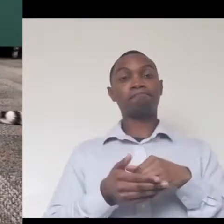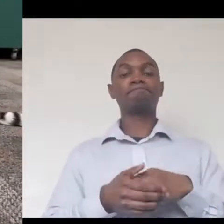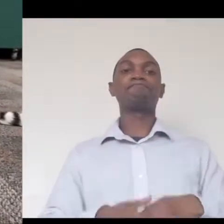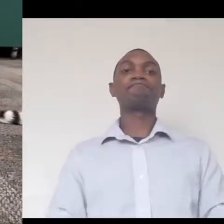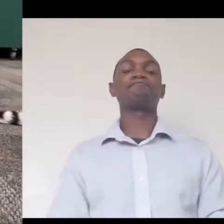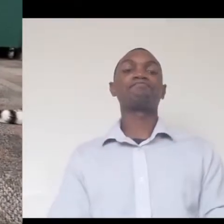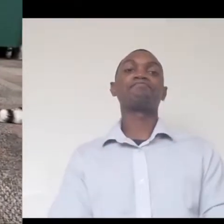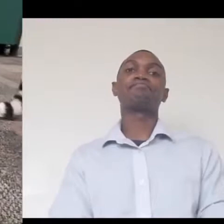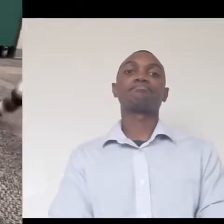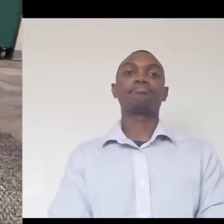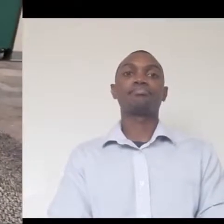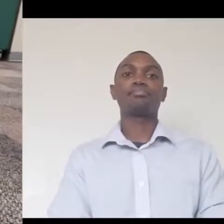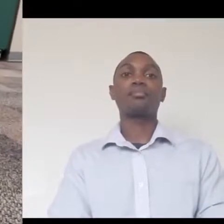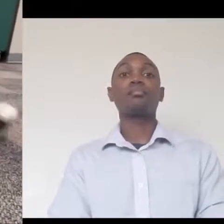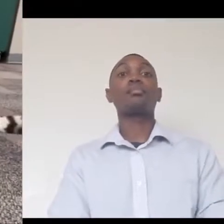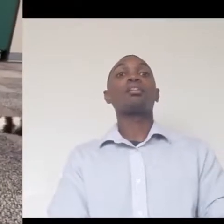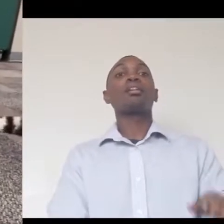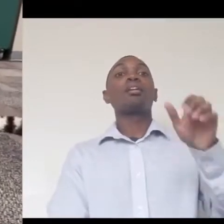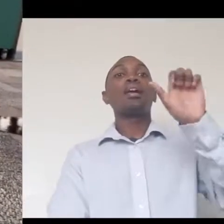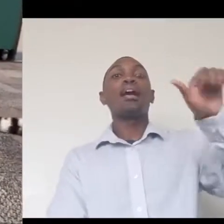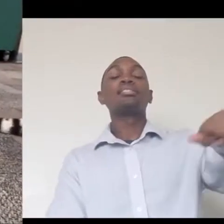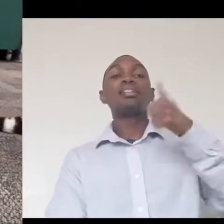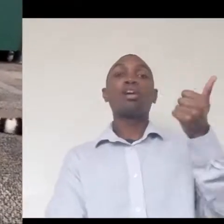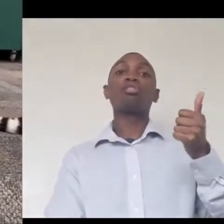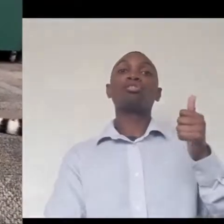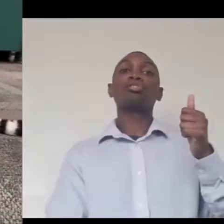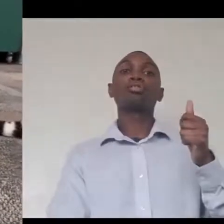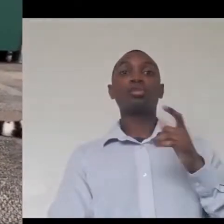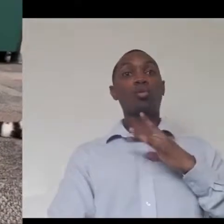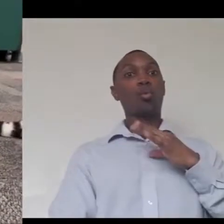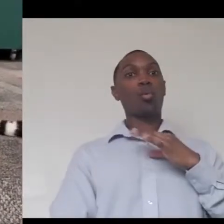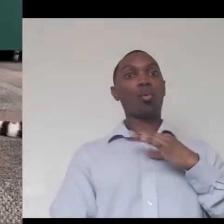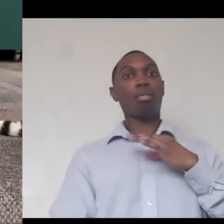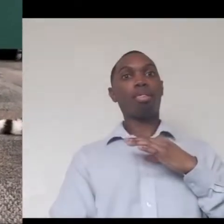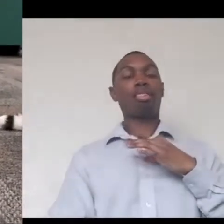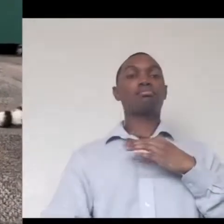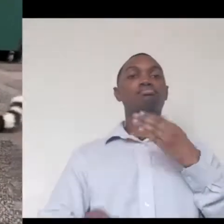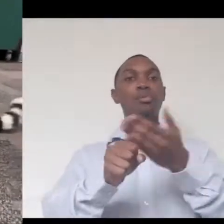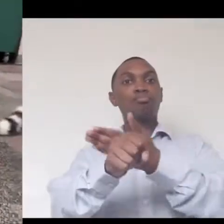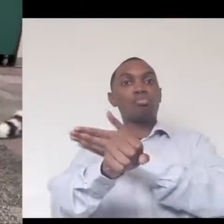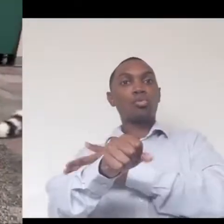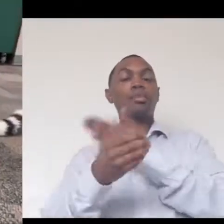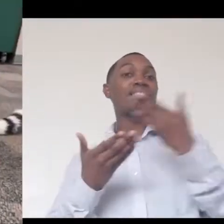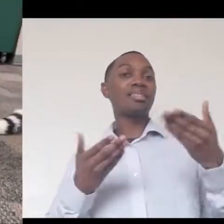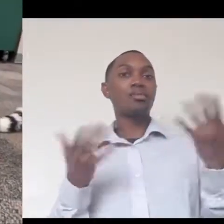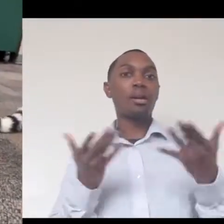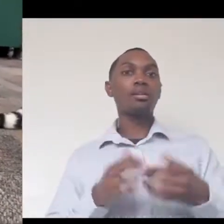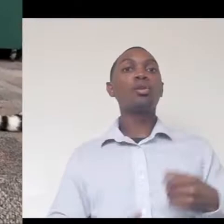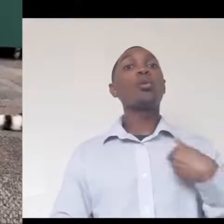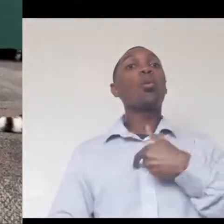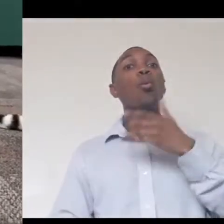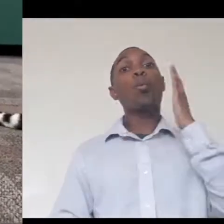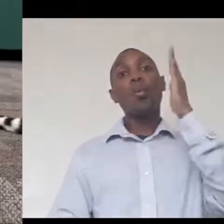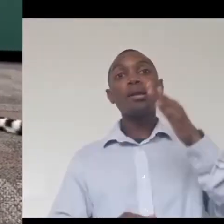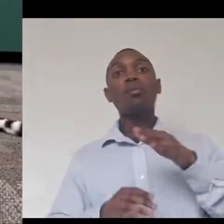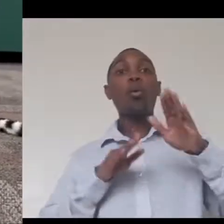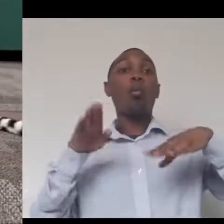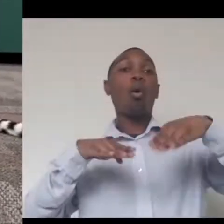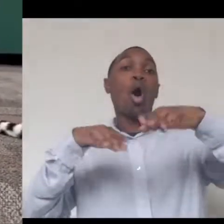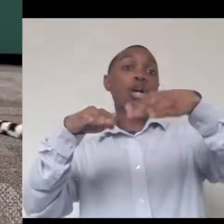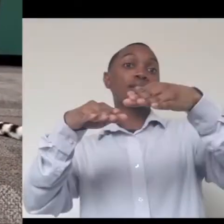And one of the other really cool enrichment things that we're going to do here is we're going to go take Kris on a walk with her buddy